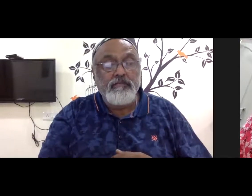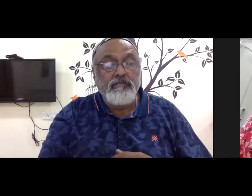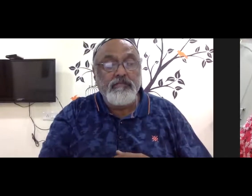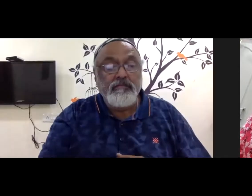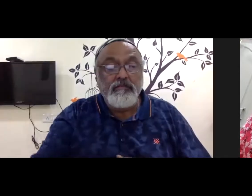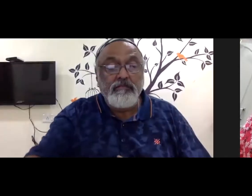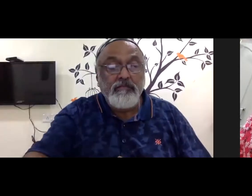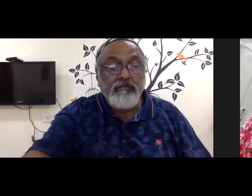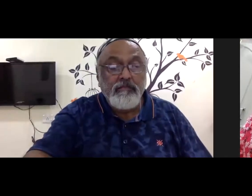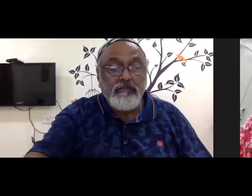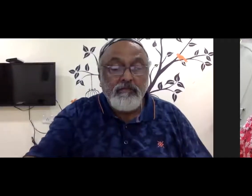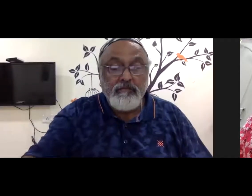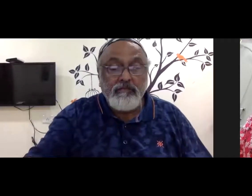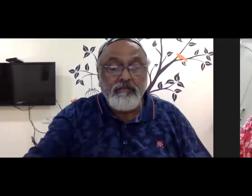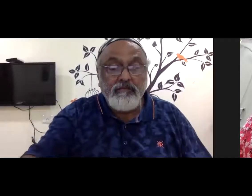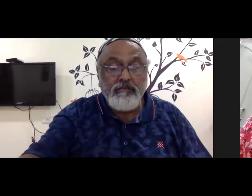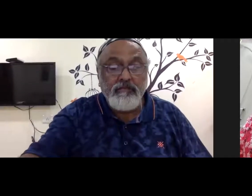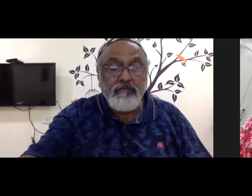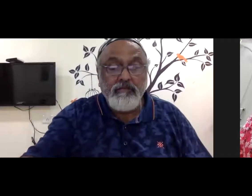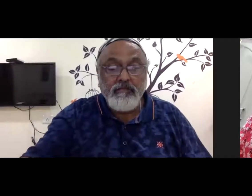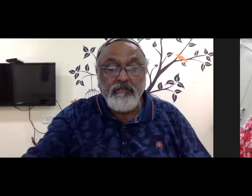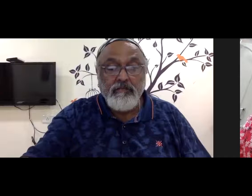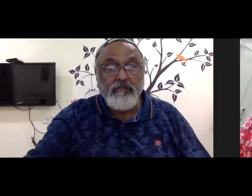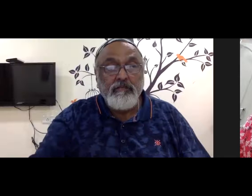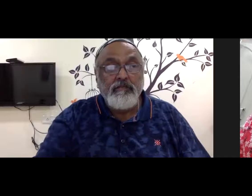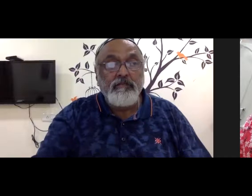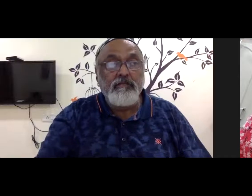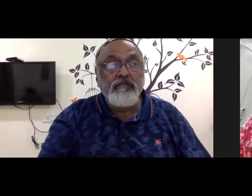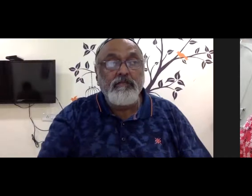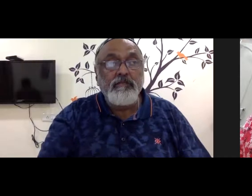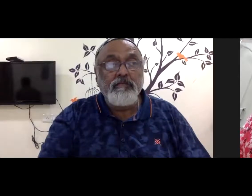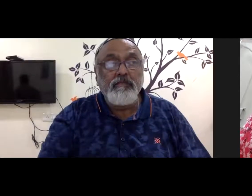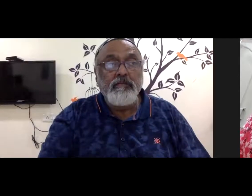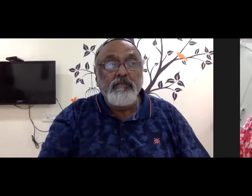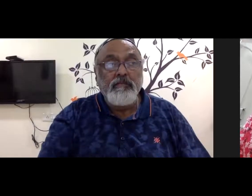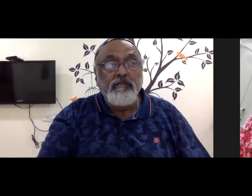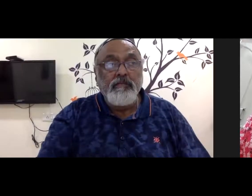of insurance policy, but haven't got any. And since the